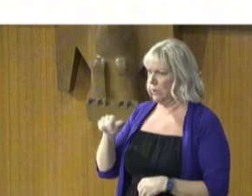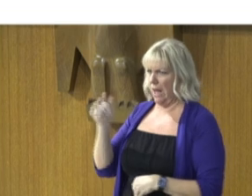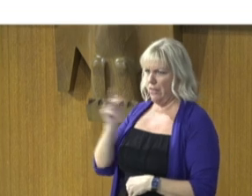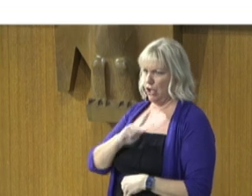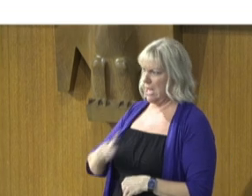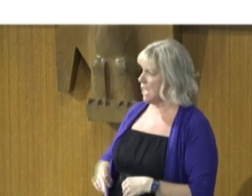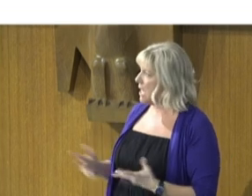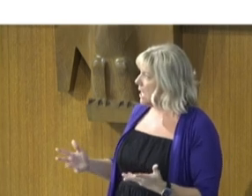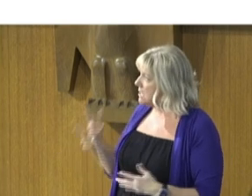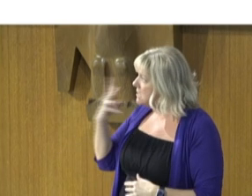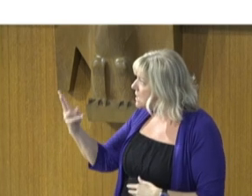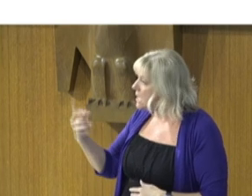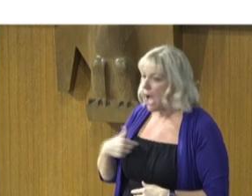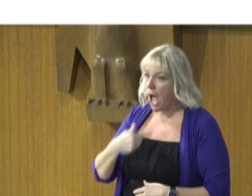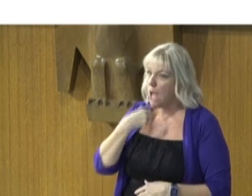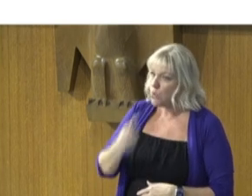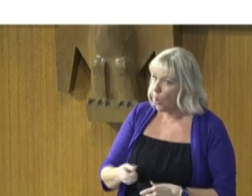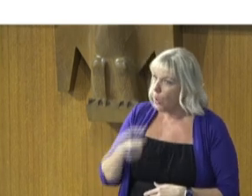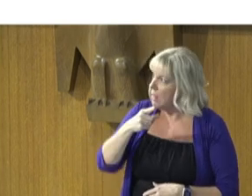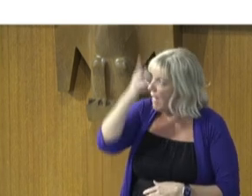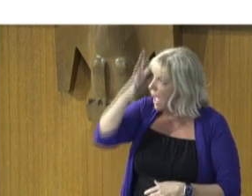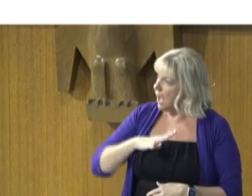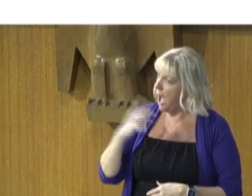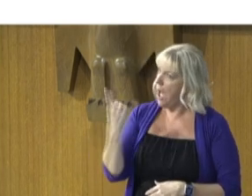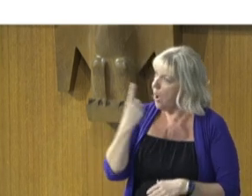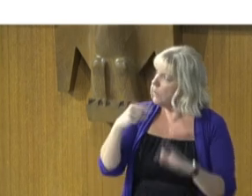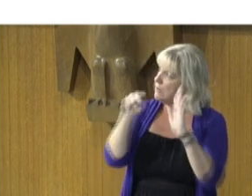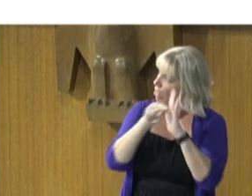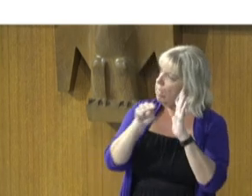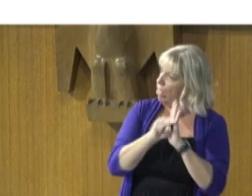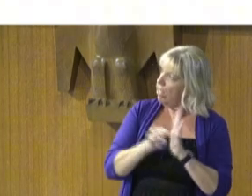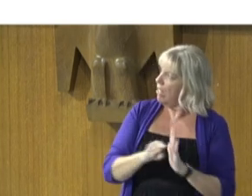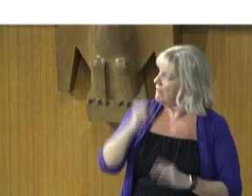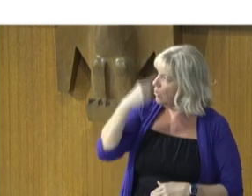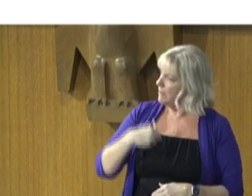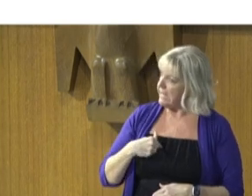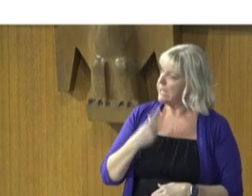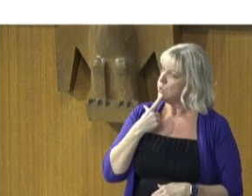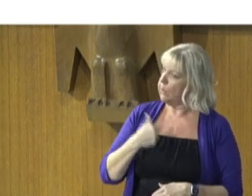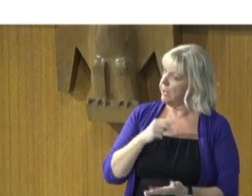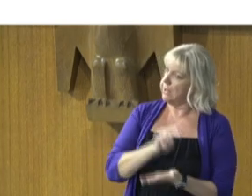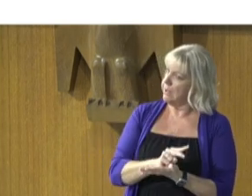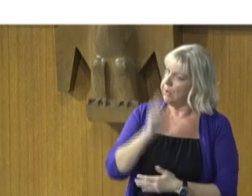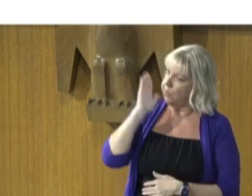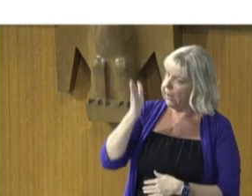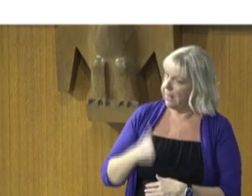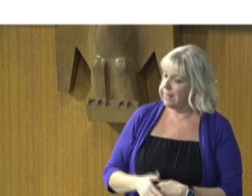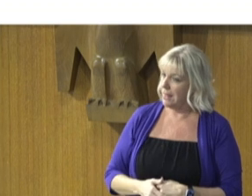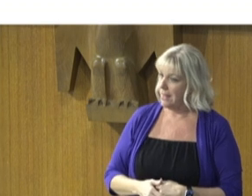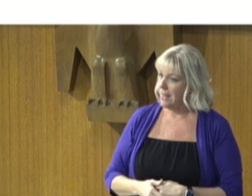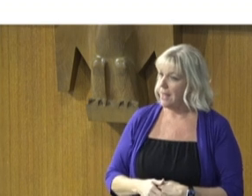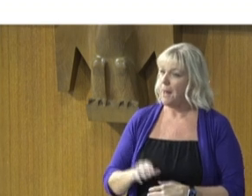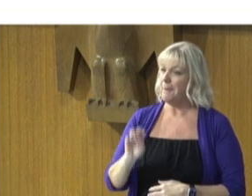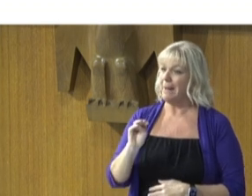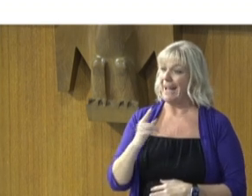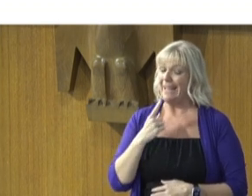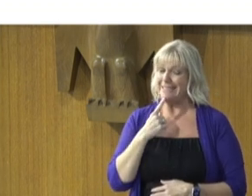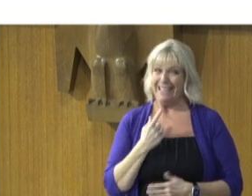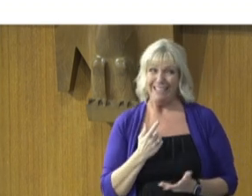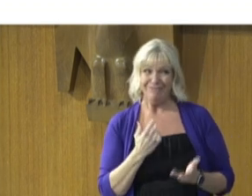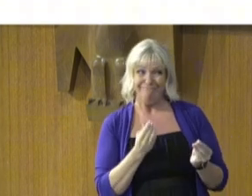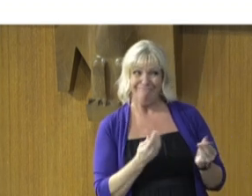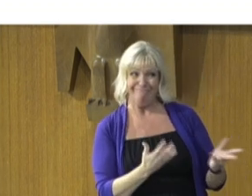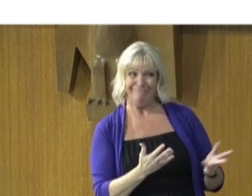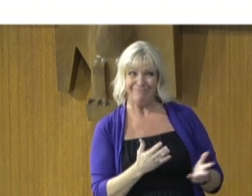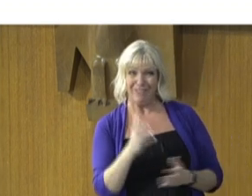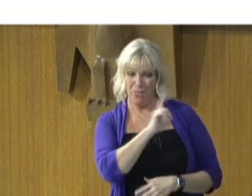not tell you that he would not prophesy anything favorable about me, but only disaster?" Then Micaiah said, "Therefore, hear the word of the Lord.